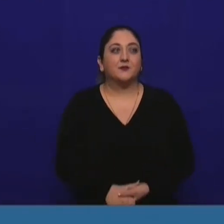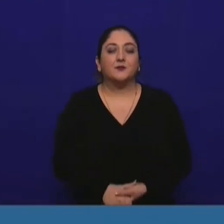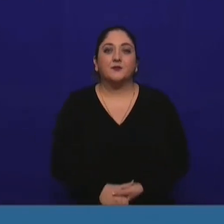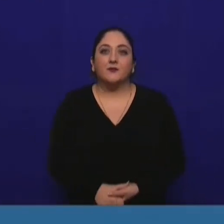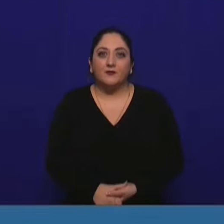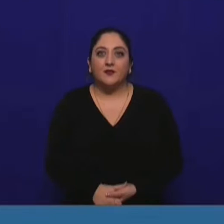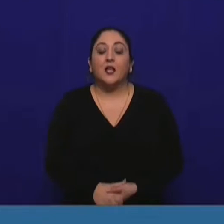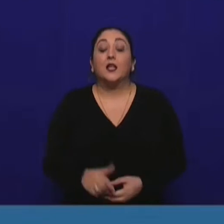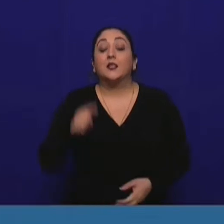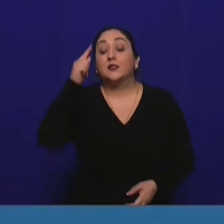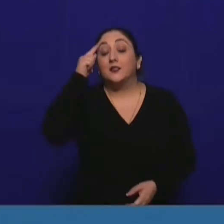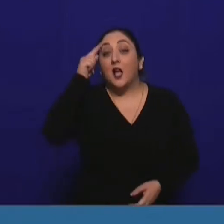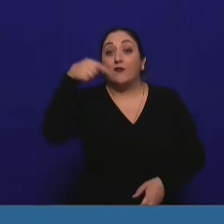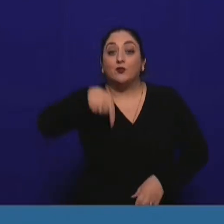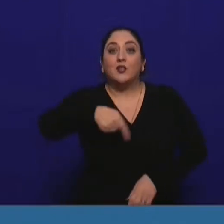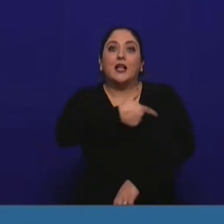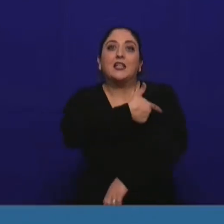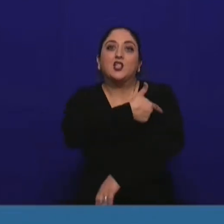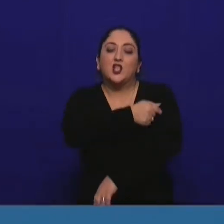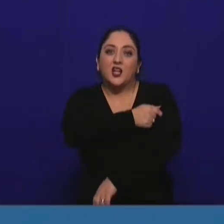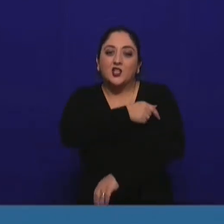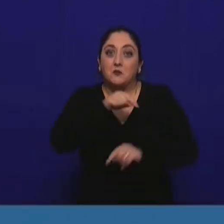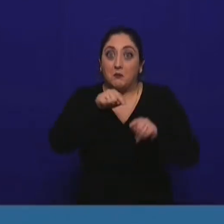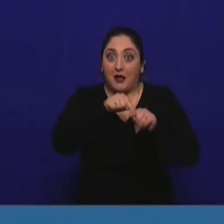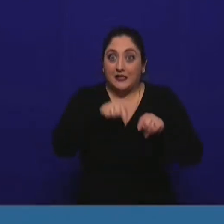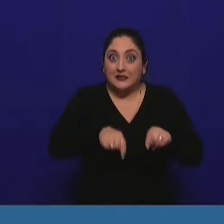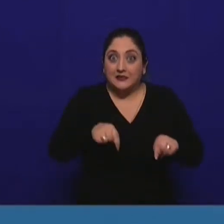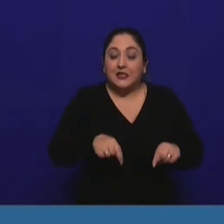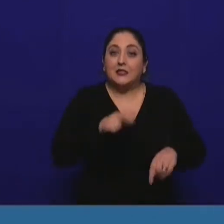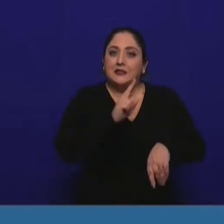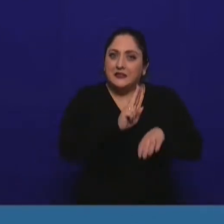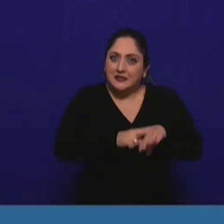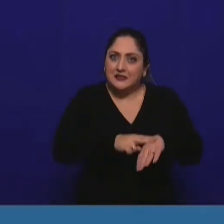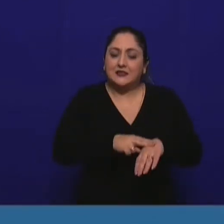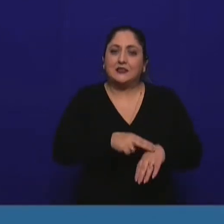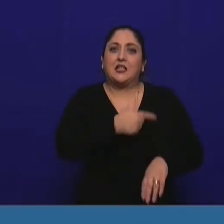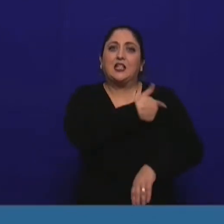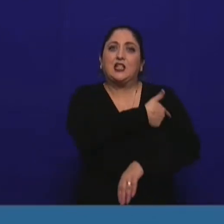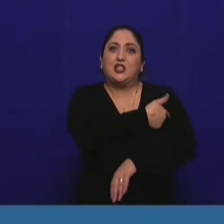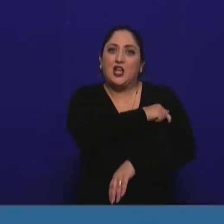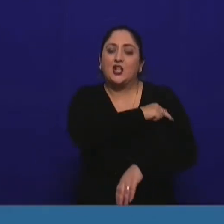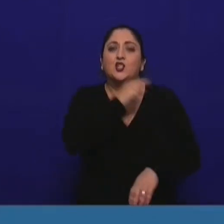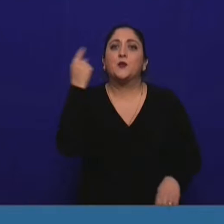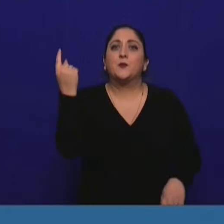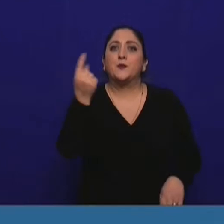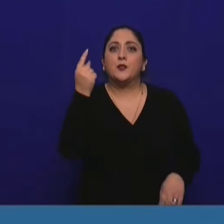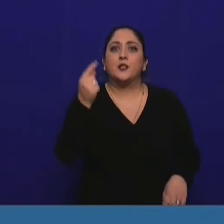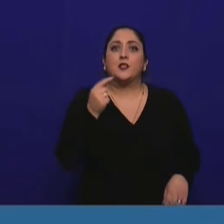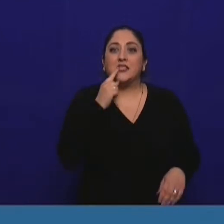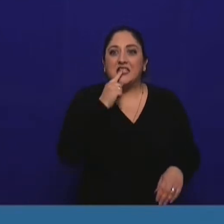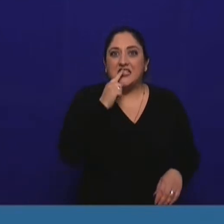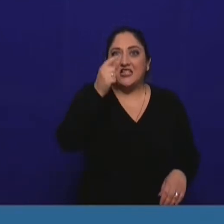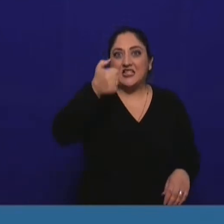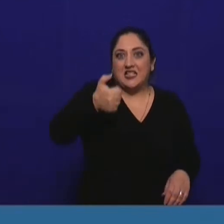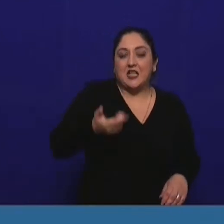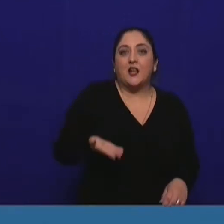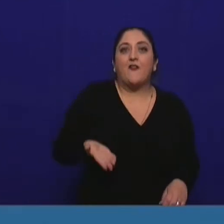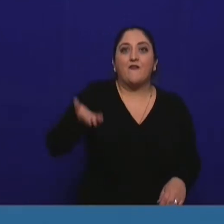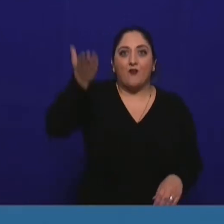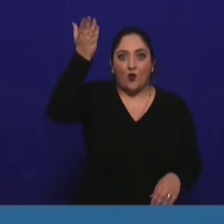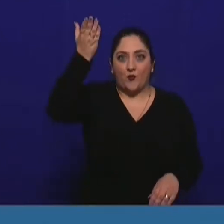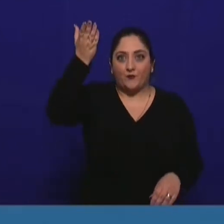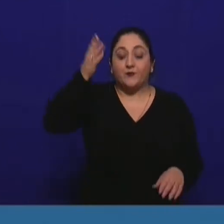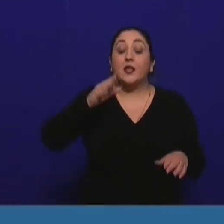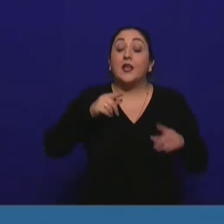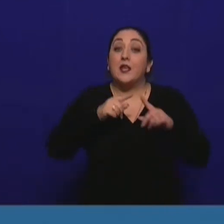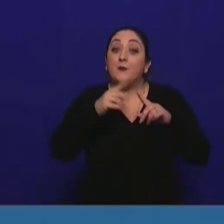Nafu li dan it-tilqim li għandna nistgħu nagħtuh lil nies li huma il fuq minn età ta' 16-il sena. Allura għandna grupp